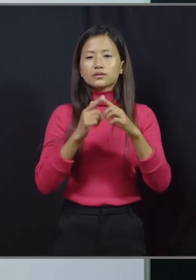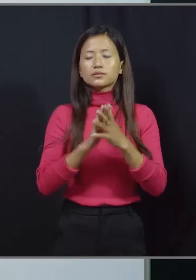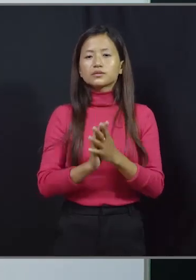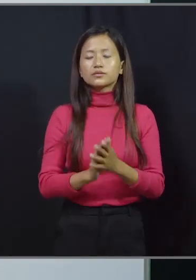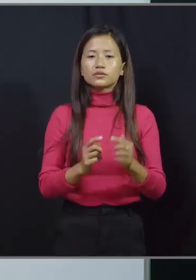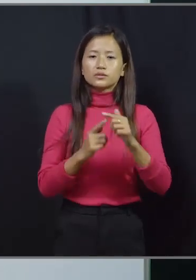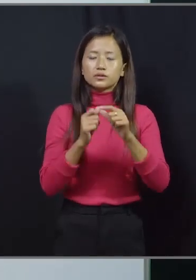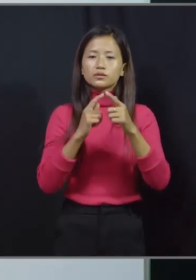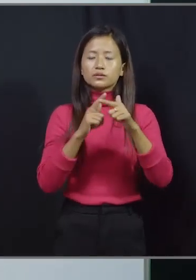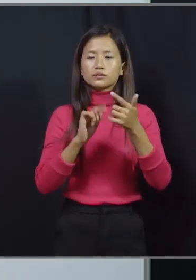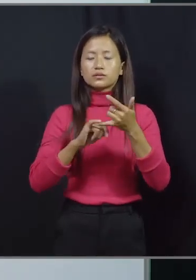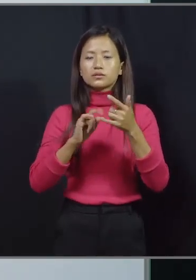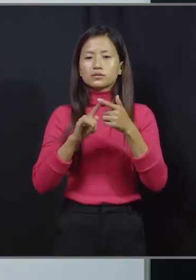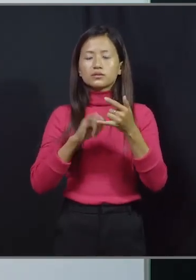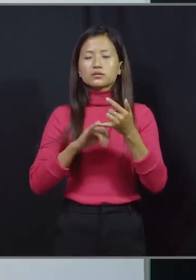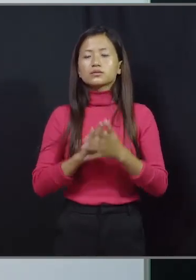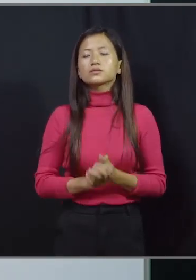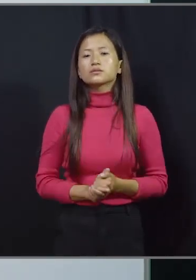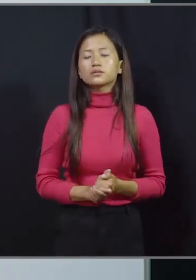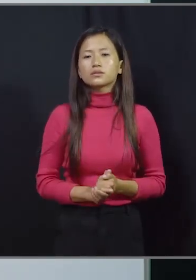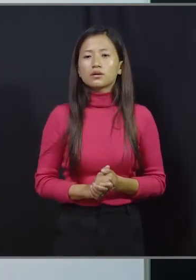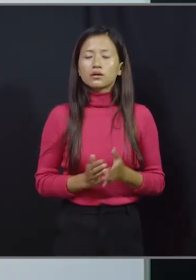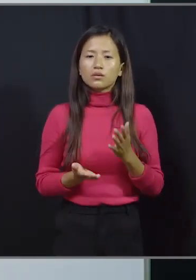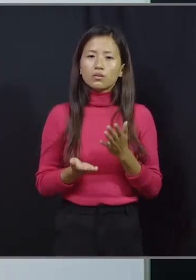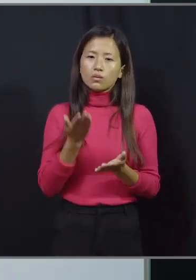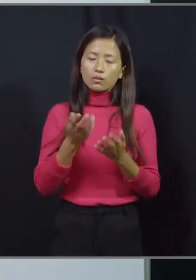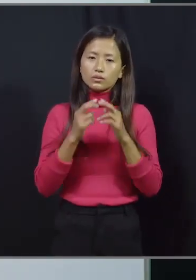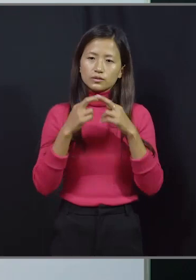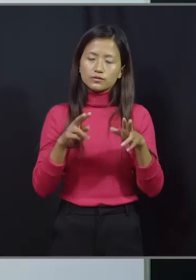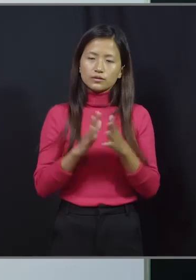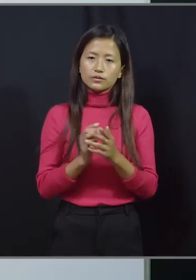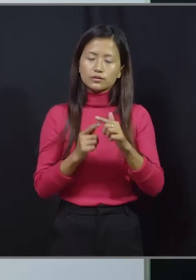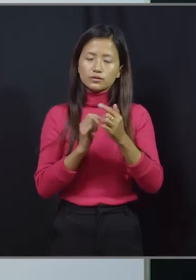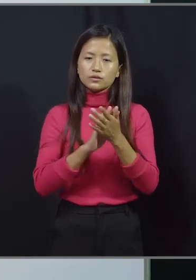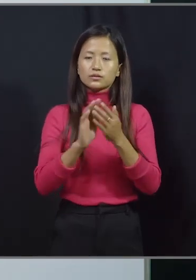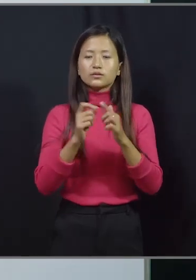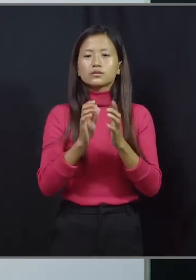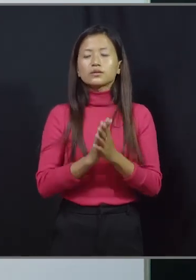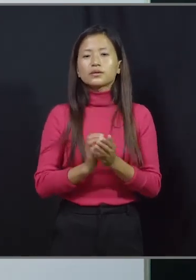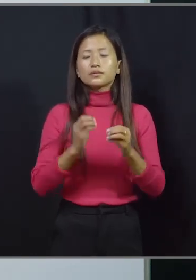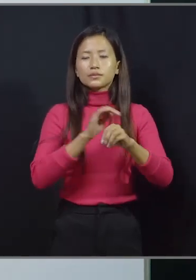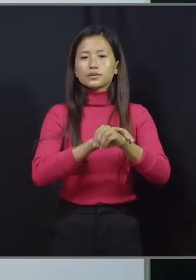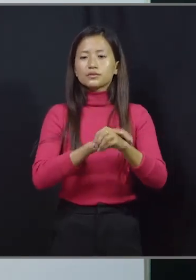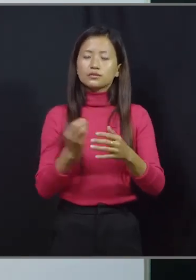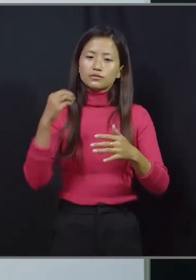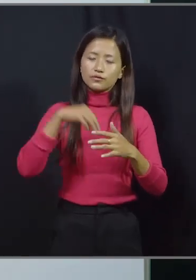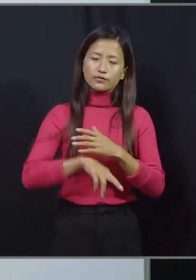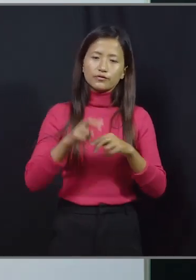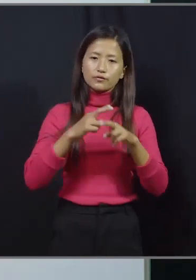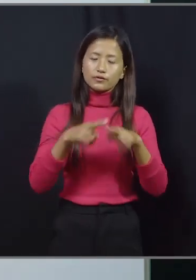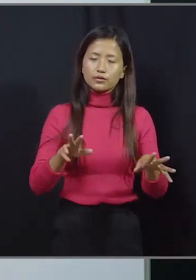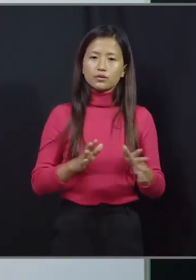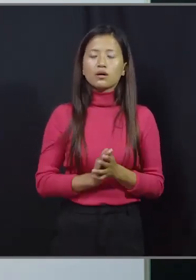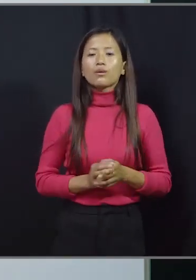is a policy of one-sided free trade, where the British were free to enter India, where Indians